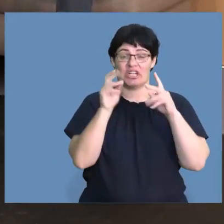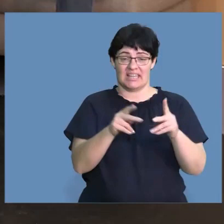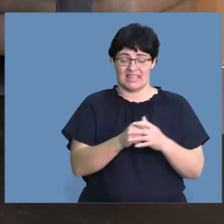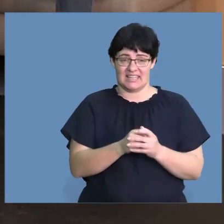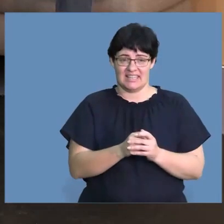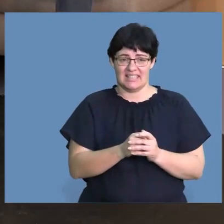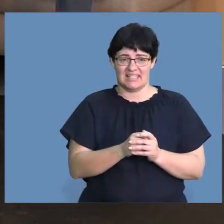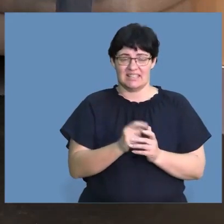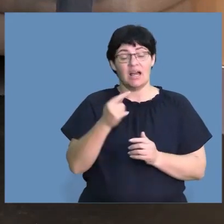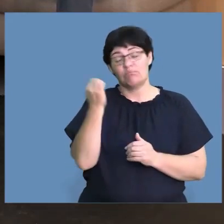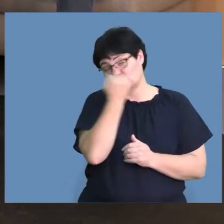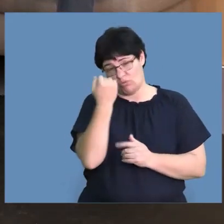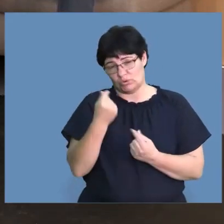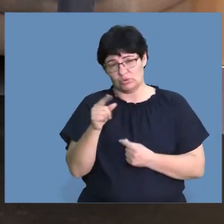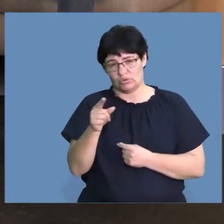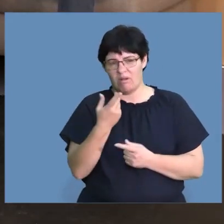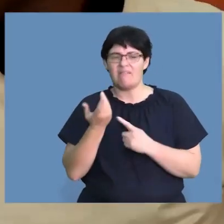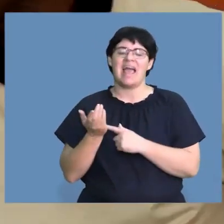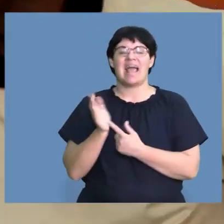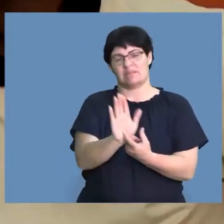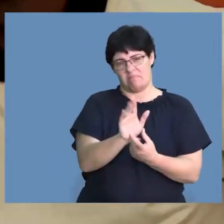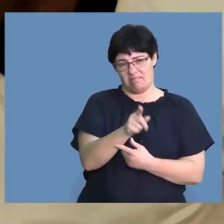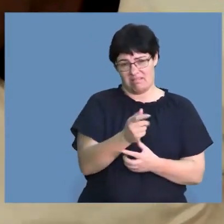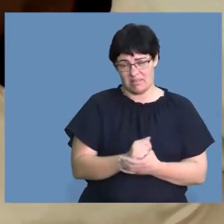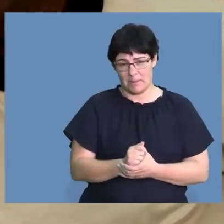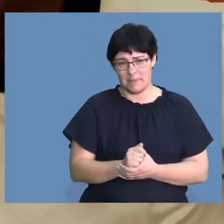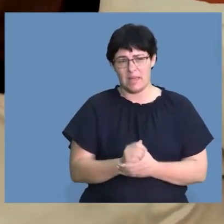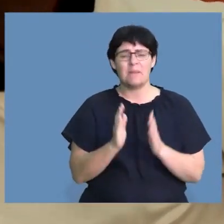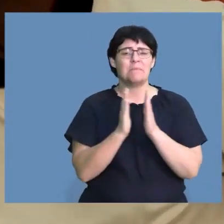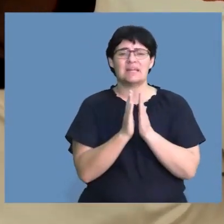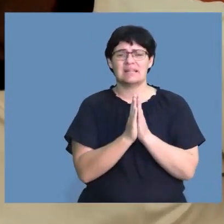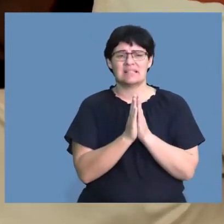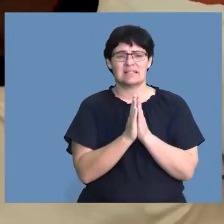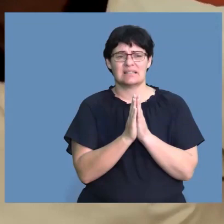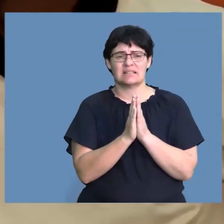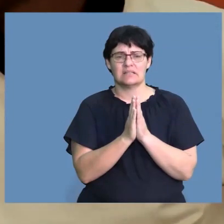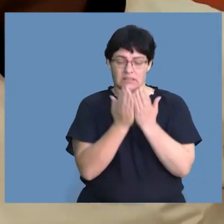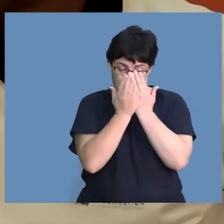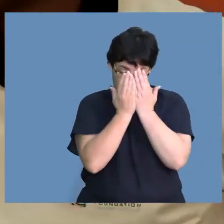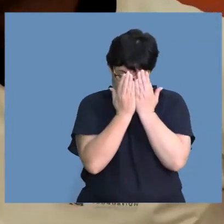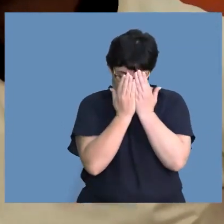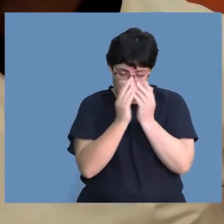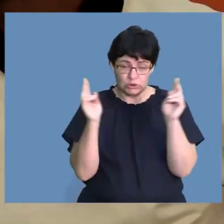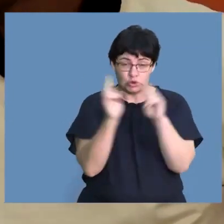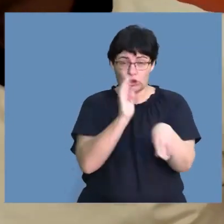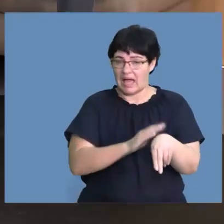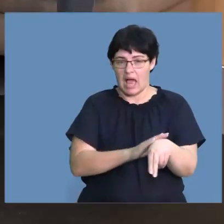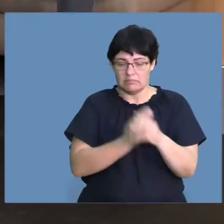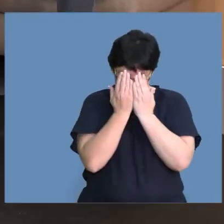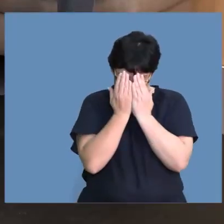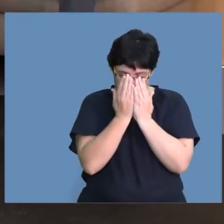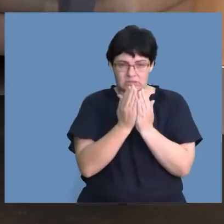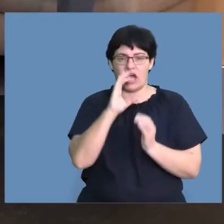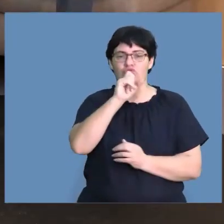Okay, all right. Paul, I'm sorry I'm doing this to you, but I'm using this as an example. Please don't cram. Please, can we all say that